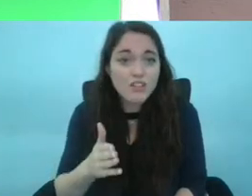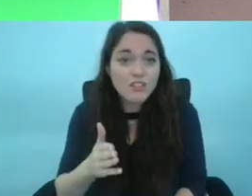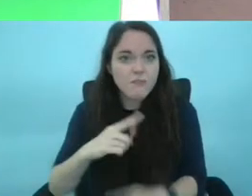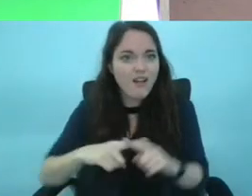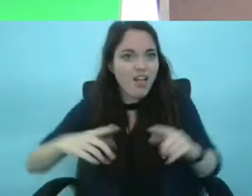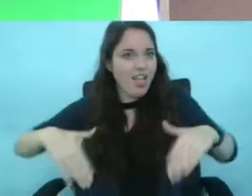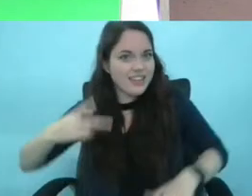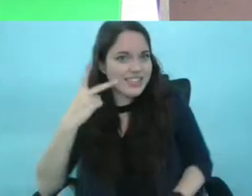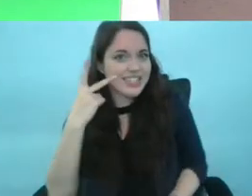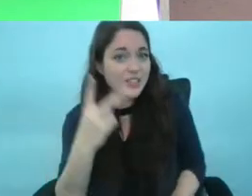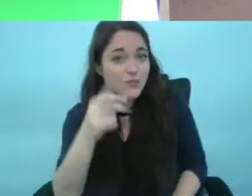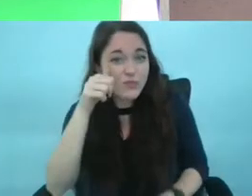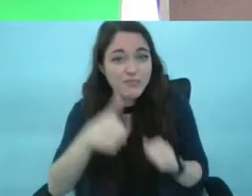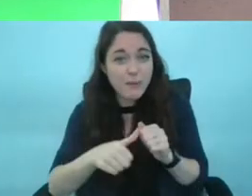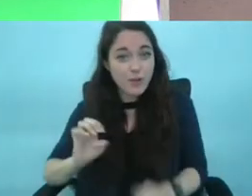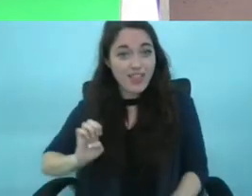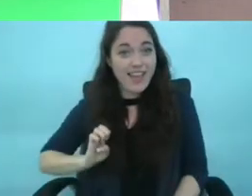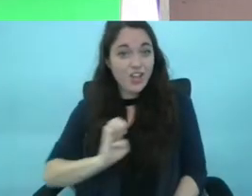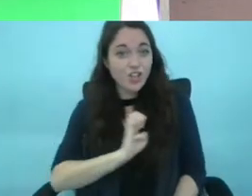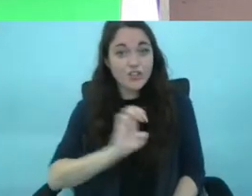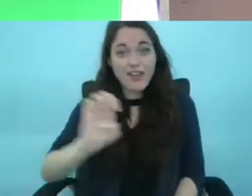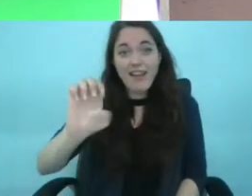they showed faith.